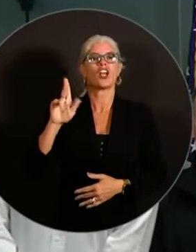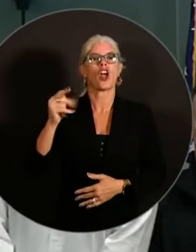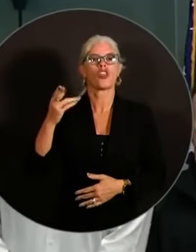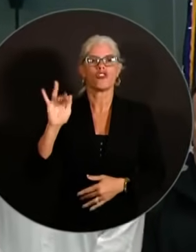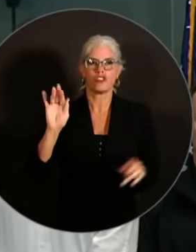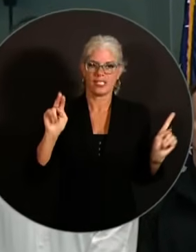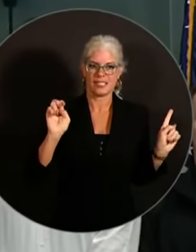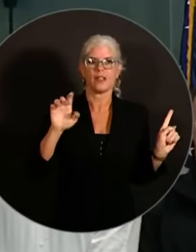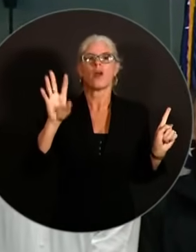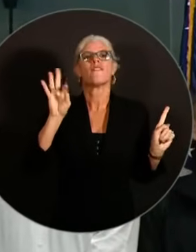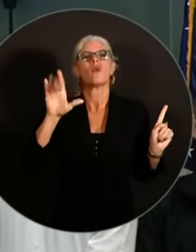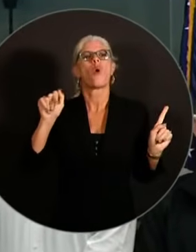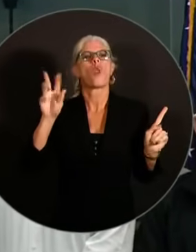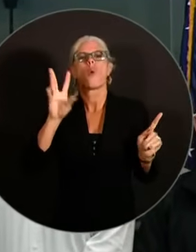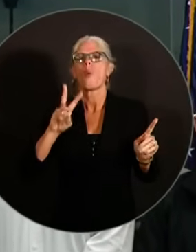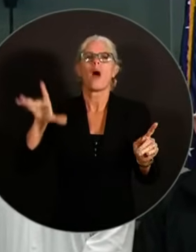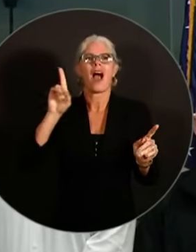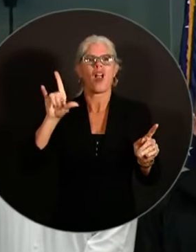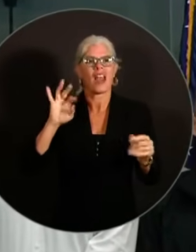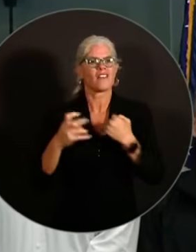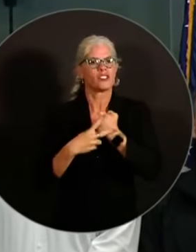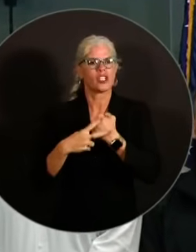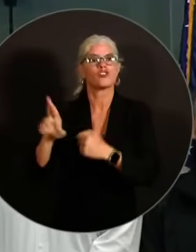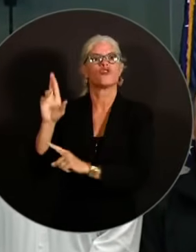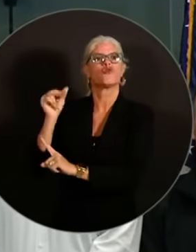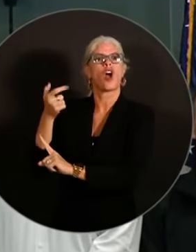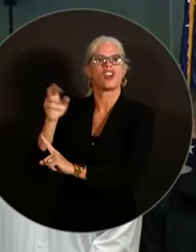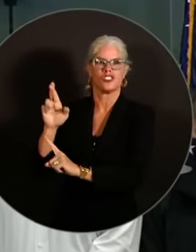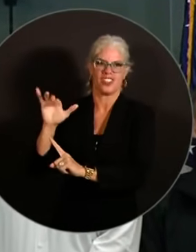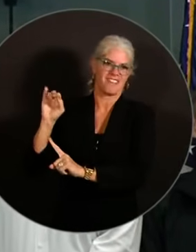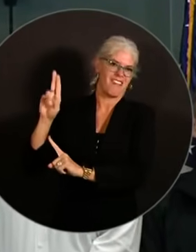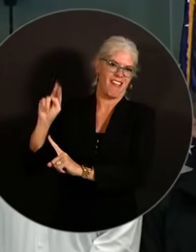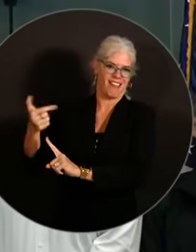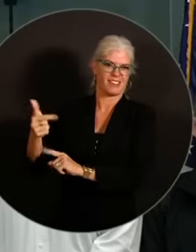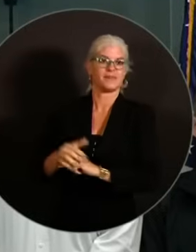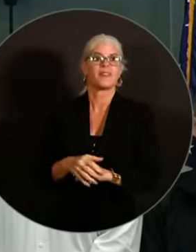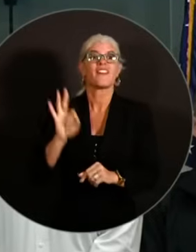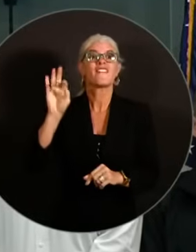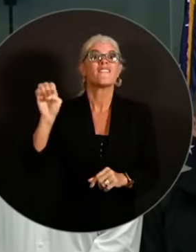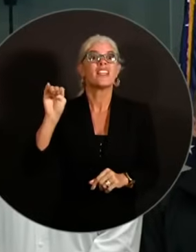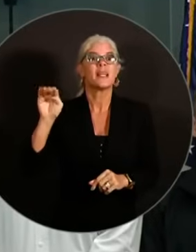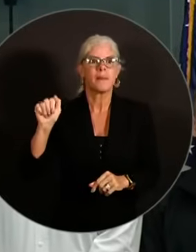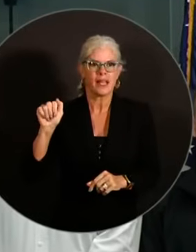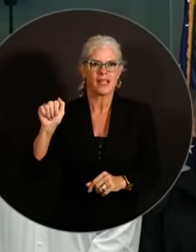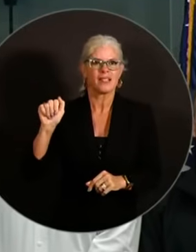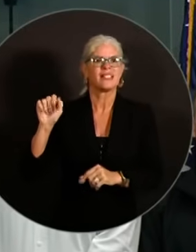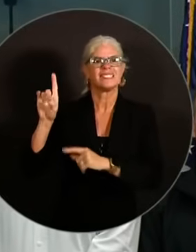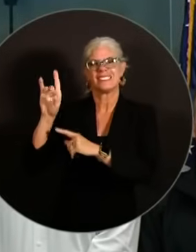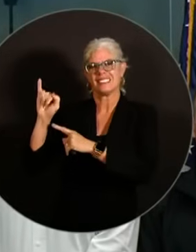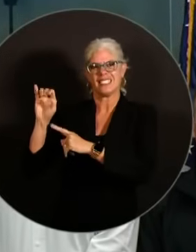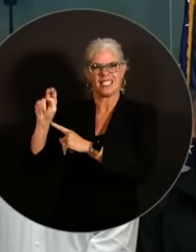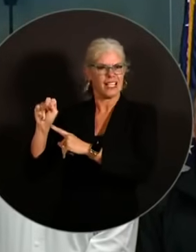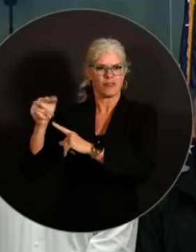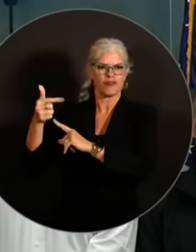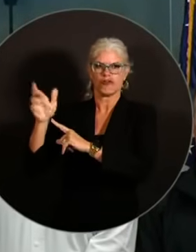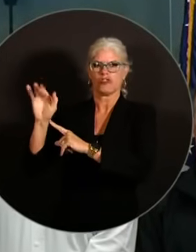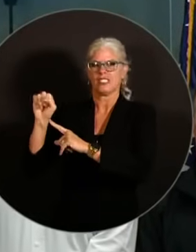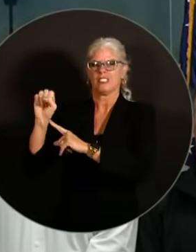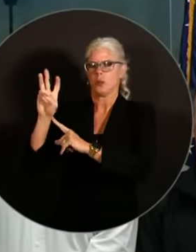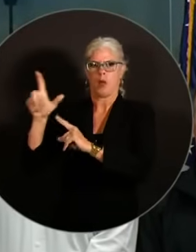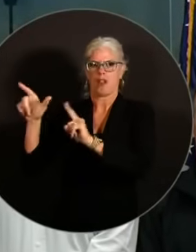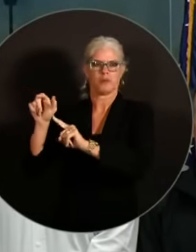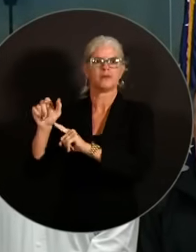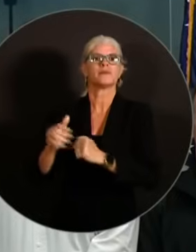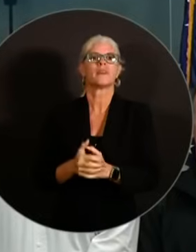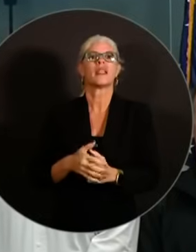and Conservation Commission Director Roger Young, FEMA Administrator Deanne Criswell, Florida State Guard Director Mark Thieme,